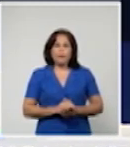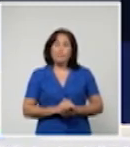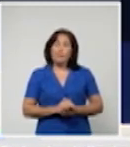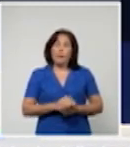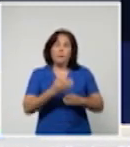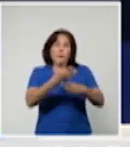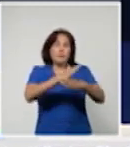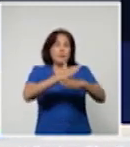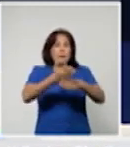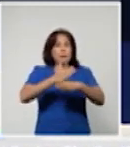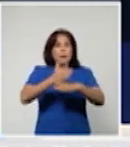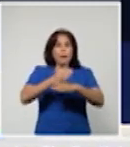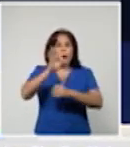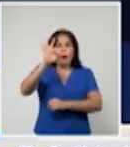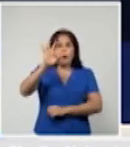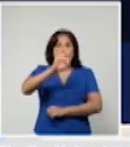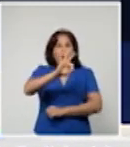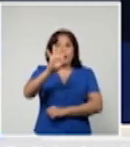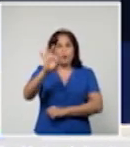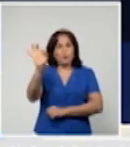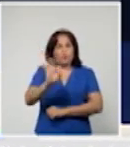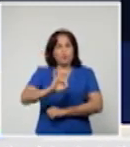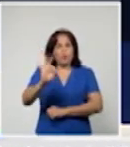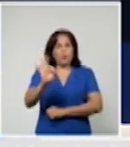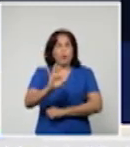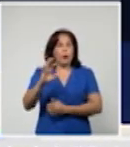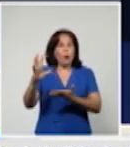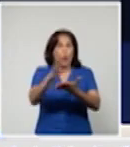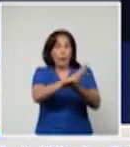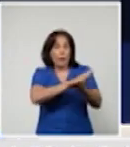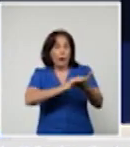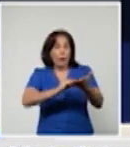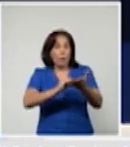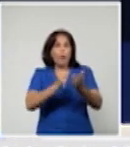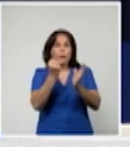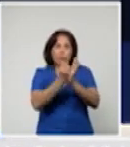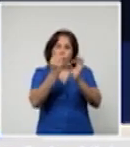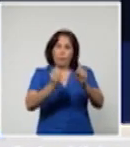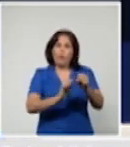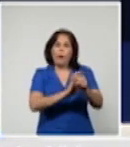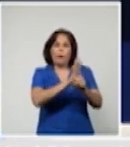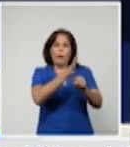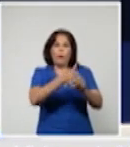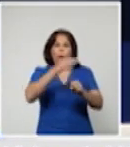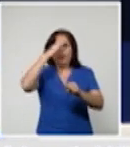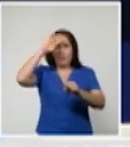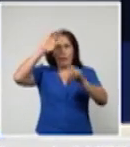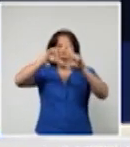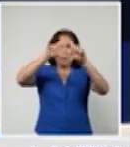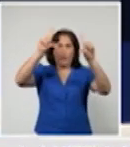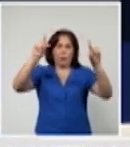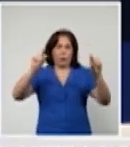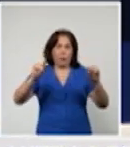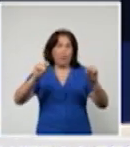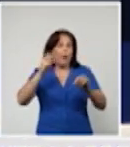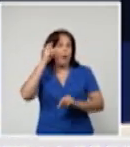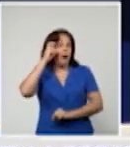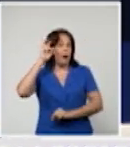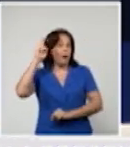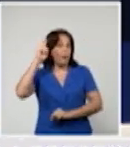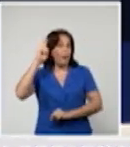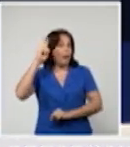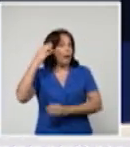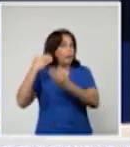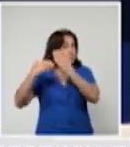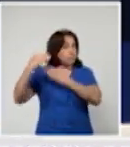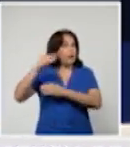confirmed cases. You will recall that the patient from Havana being treated at the Dr. Luis Diaz Soto